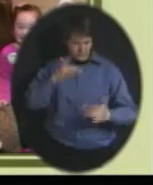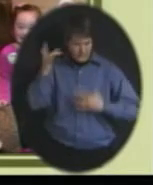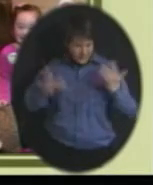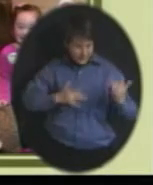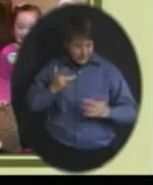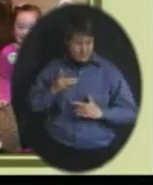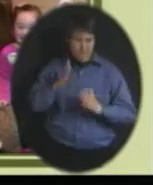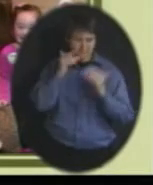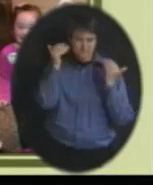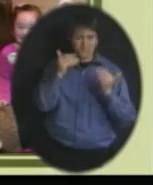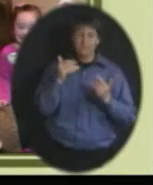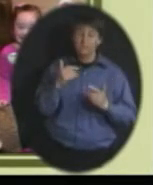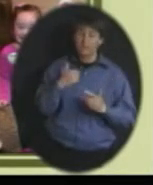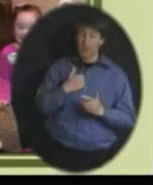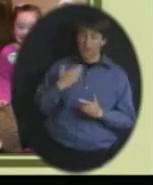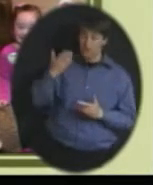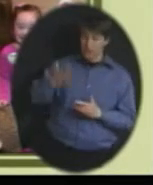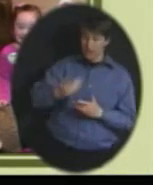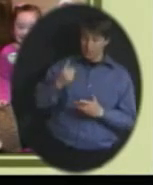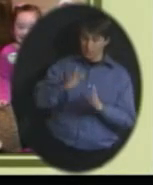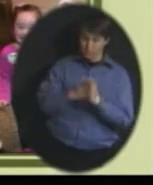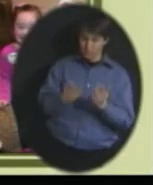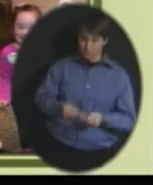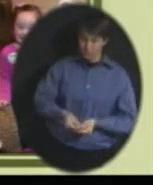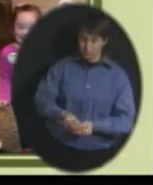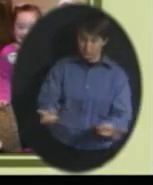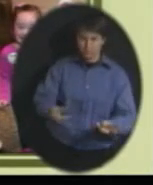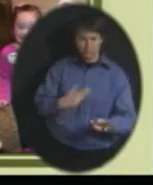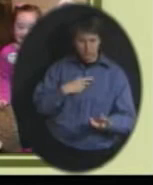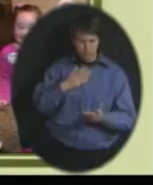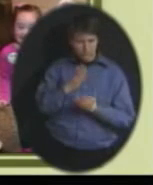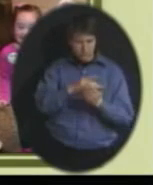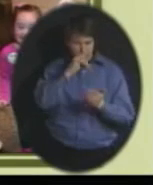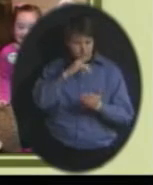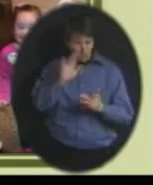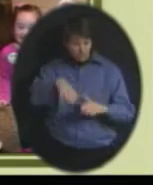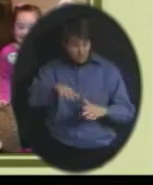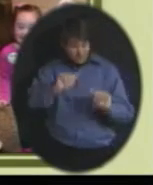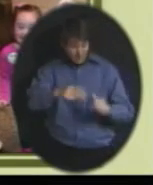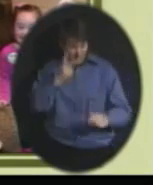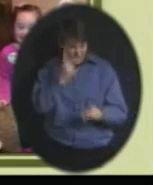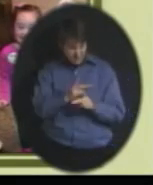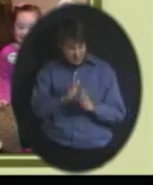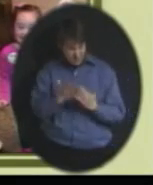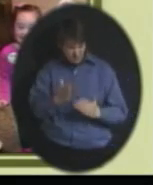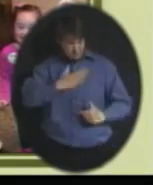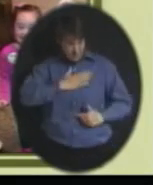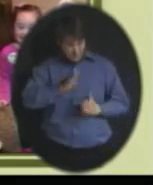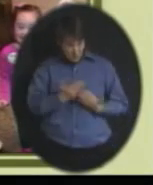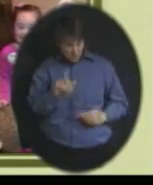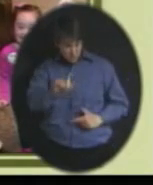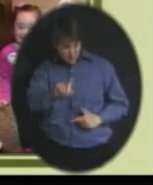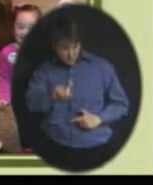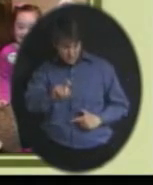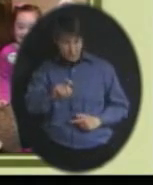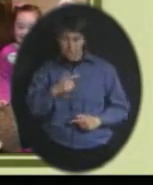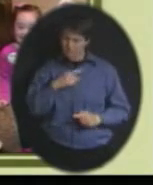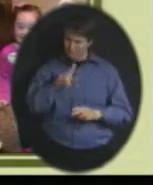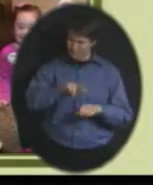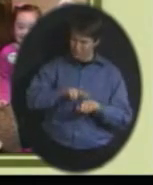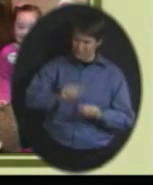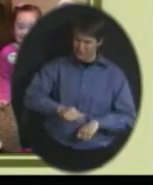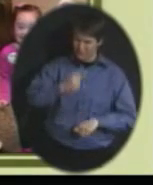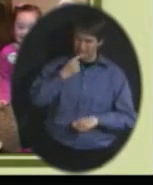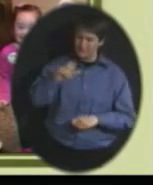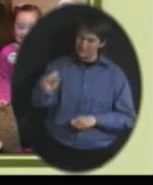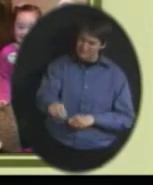I was at one of the distributions, and I actually had kids say, "Do I get to keep the book? Is it mine?" And of course I was able to say, "Yes,